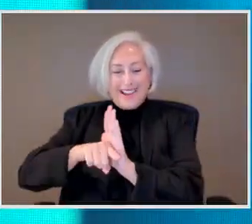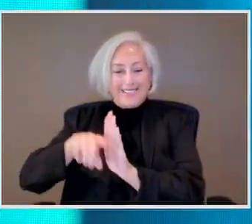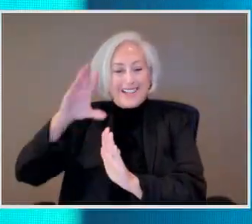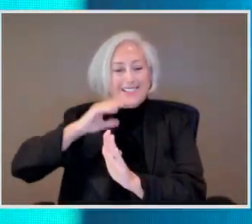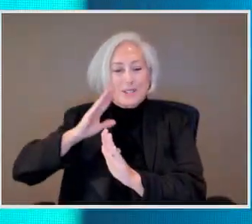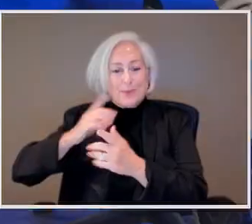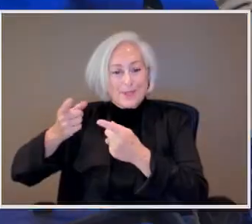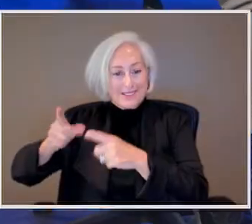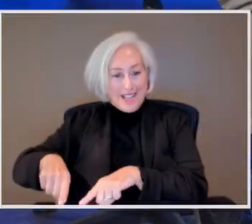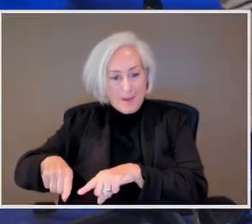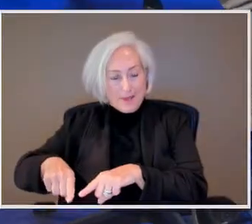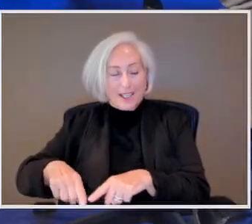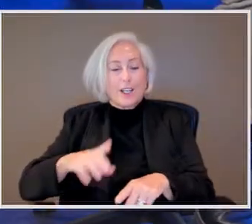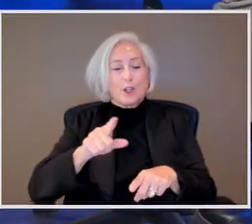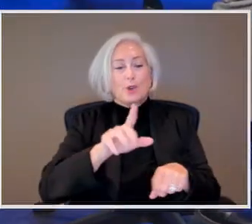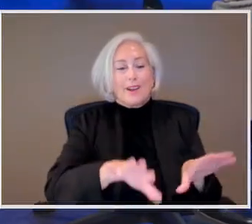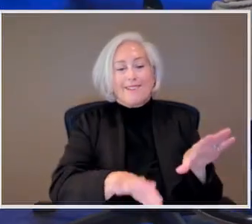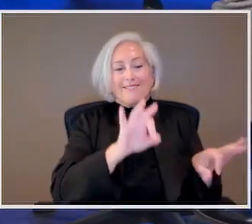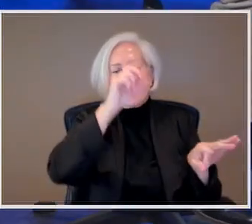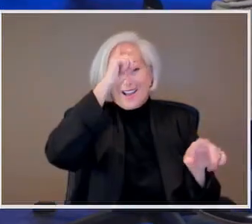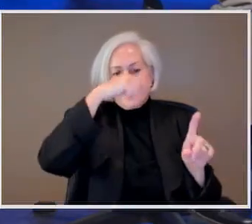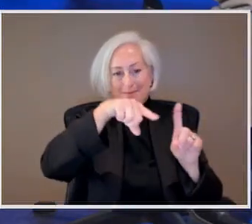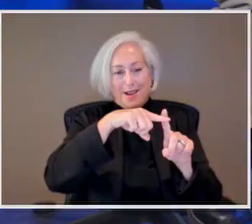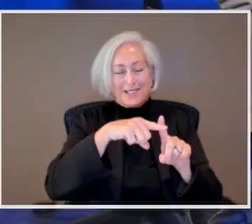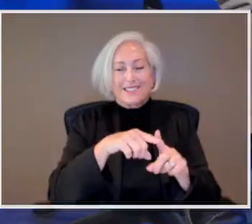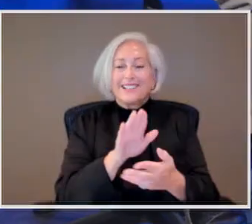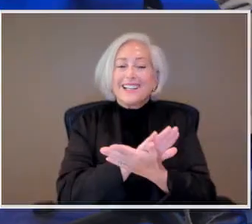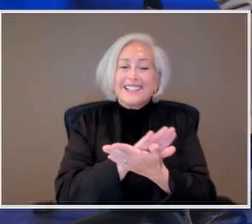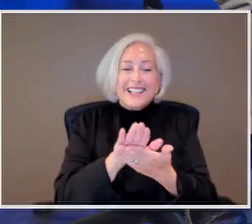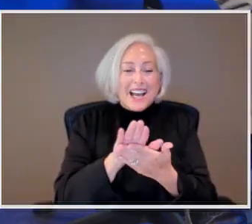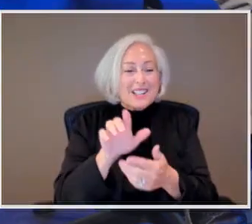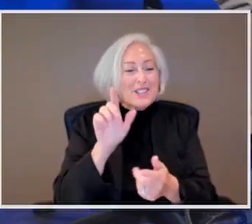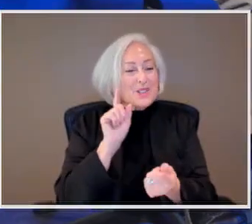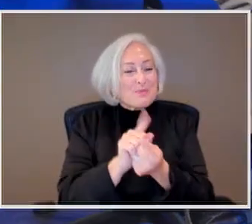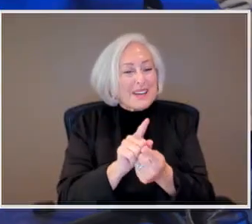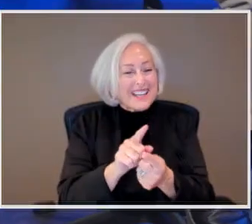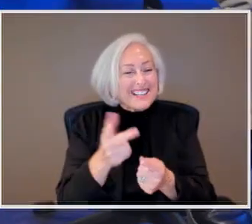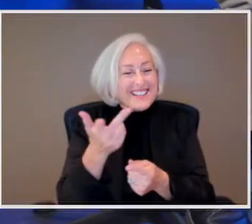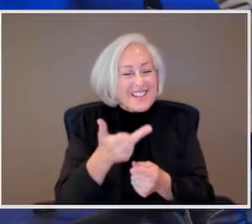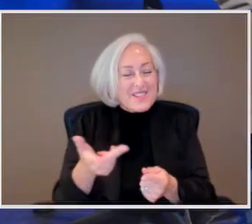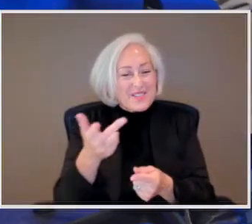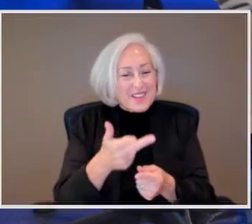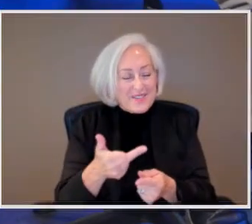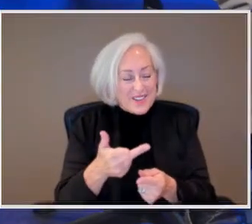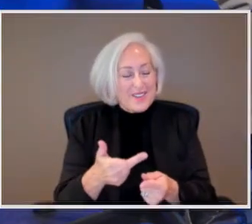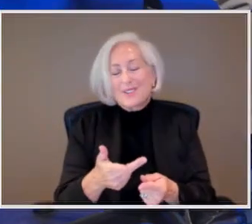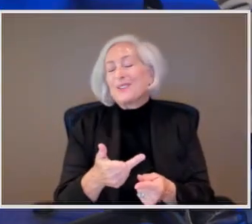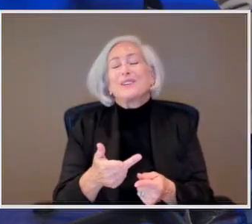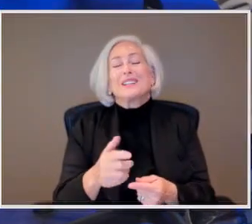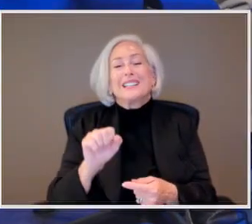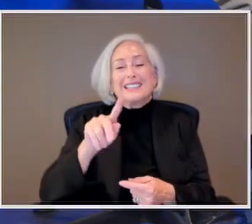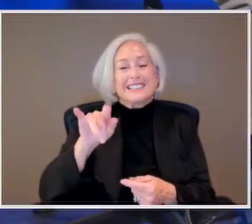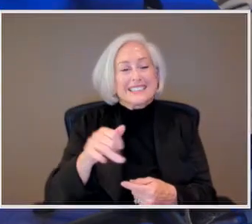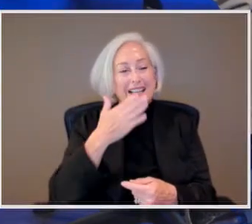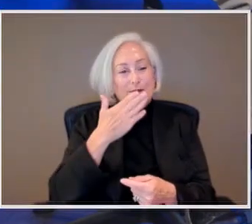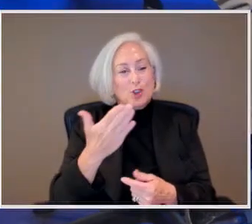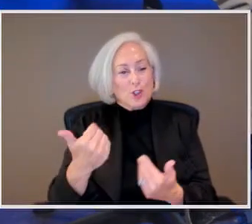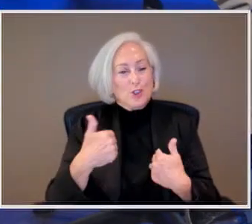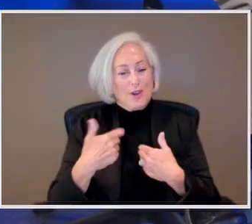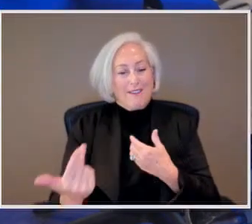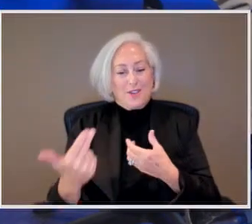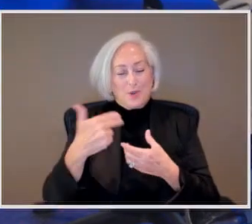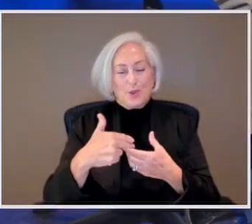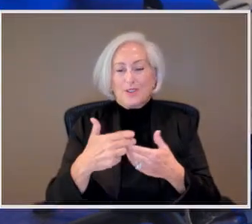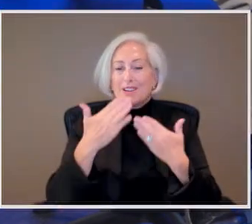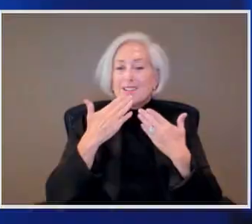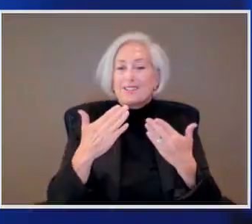initially. Well, thank you for sharing your story. Such a pleasure to meet you and your parents now, so thank you. And Steve, always great to have you and your insight. So thanks to all